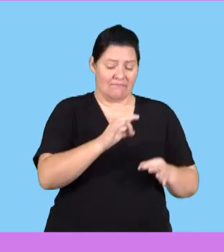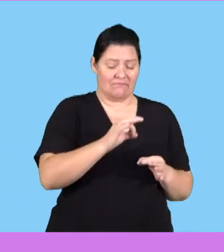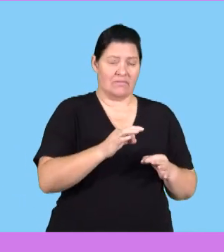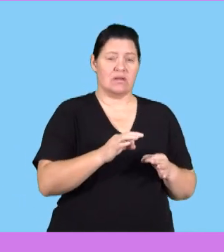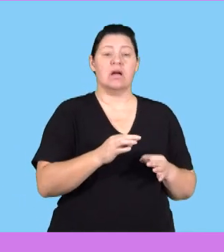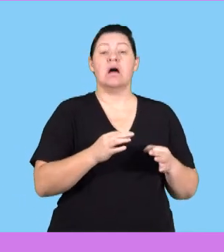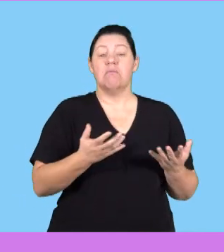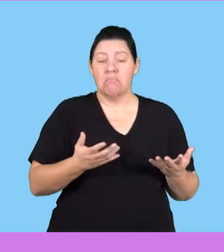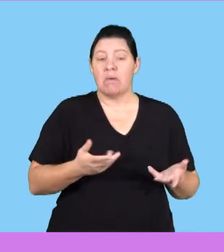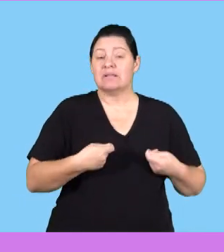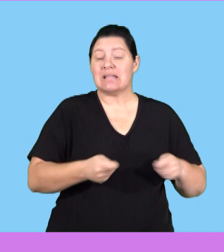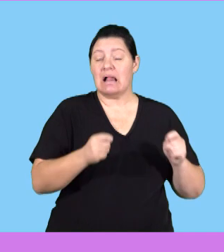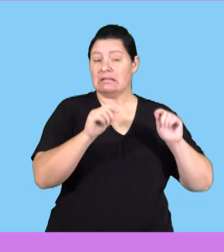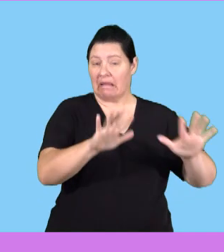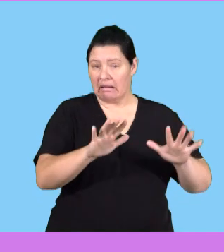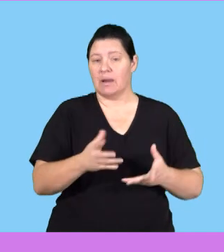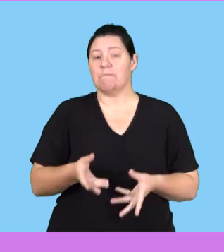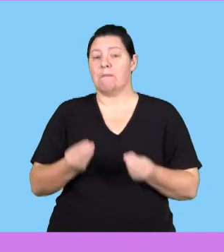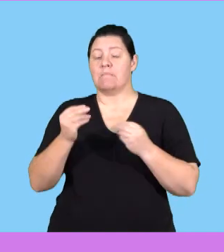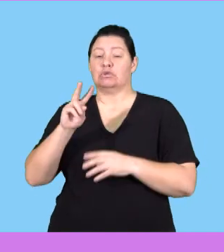sweets, he will get 20 rands.